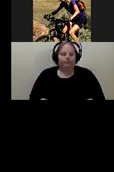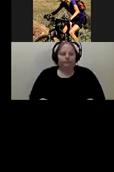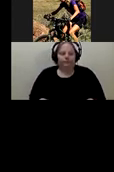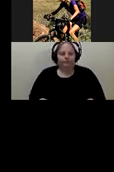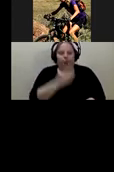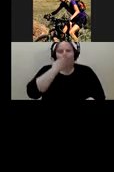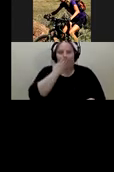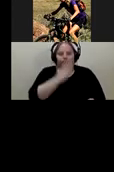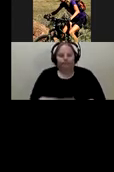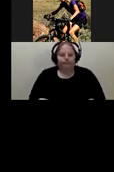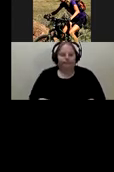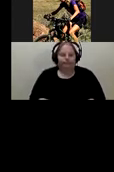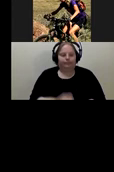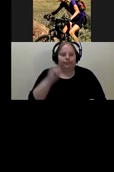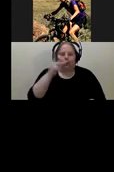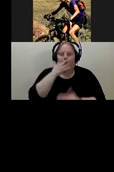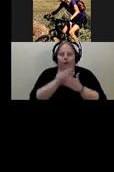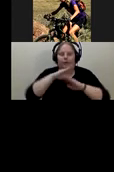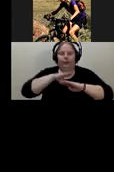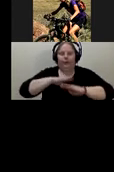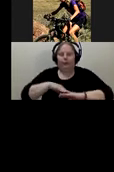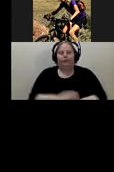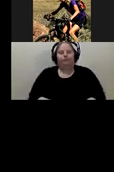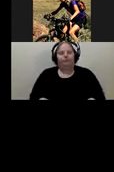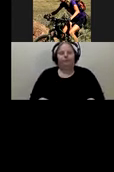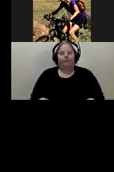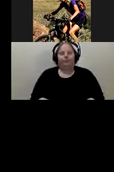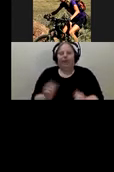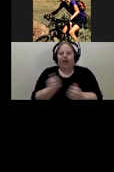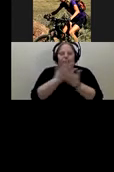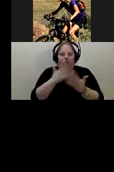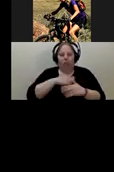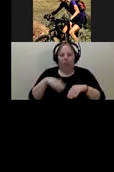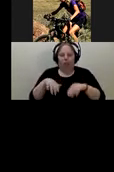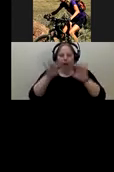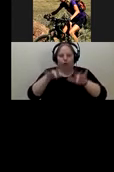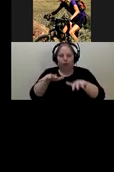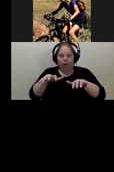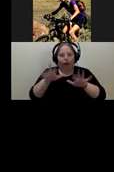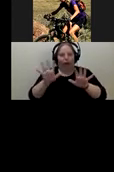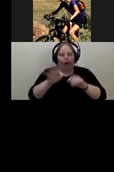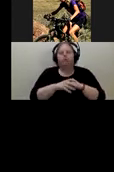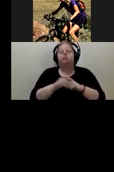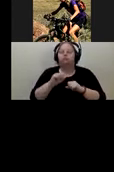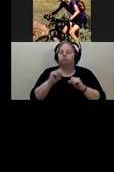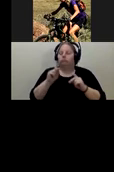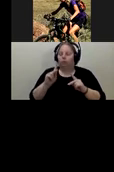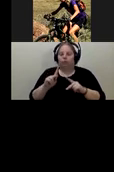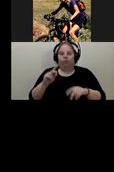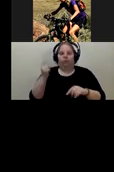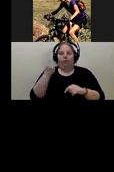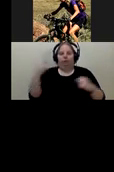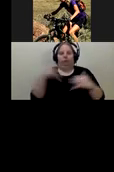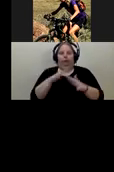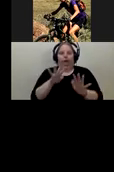Oh, okay, good. Everything froze up on my end for a second, so that's always a little frightening.